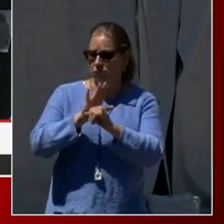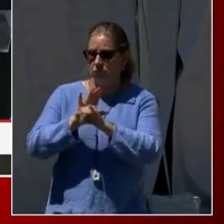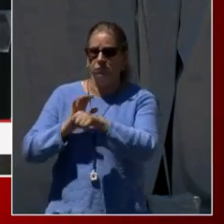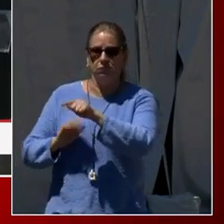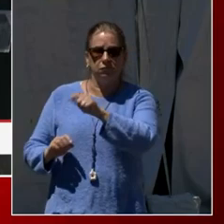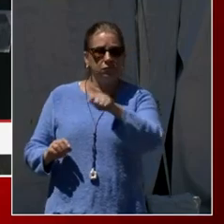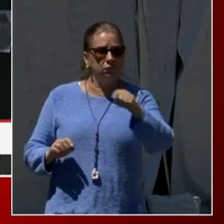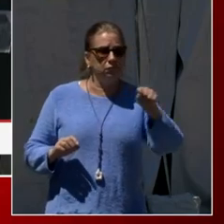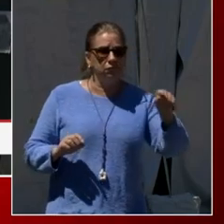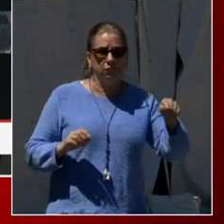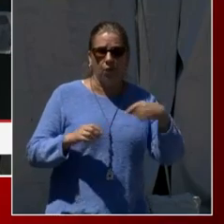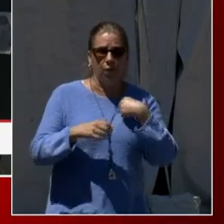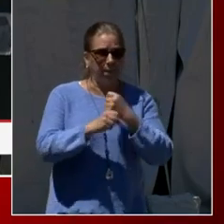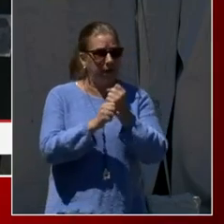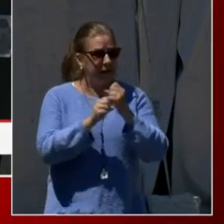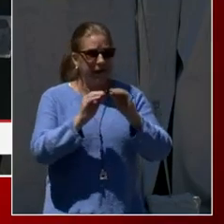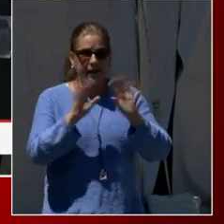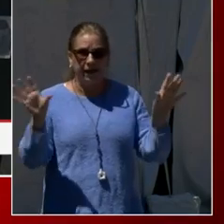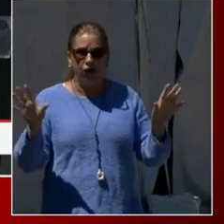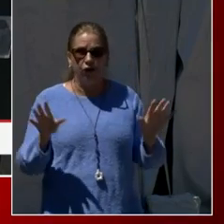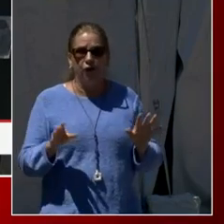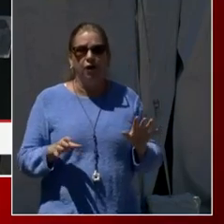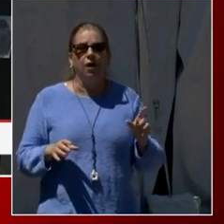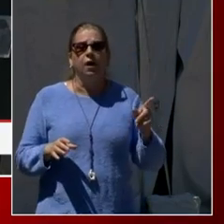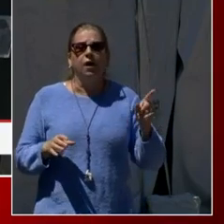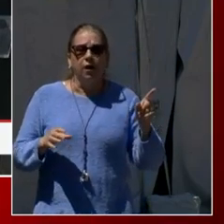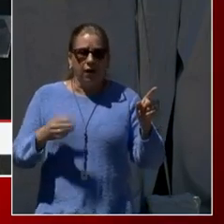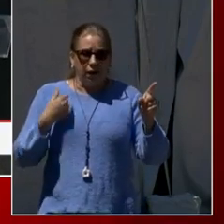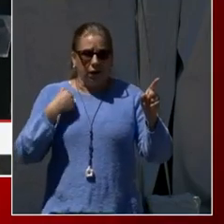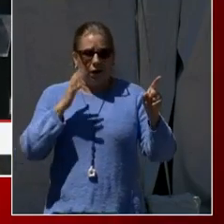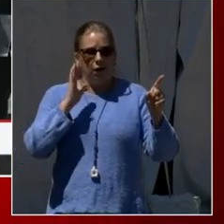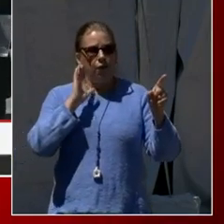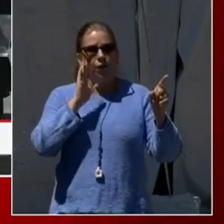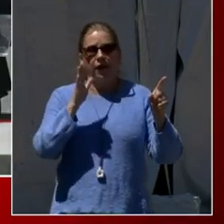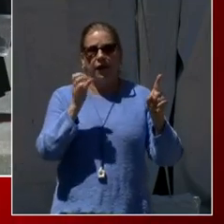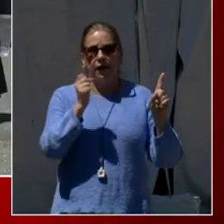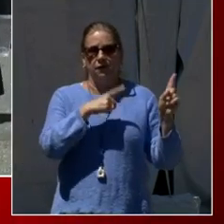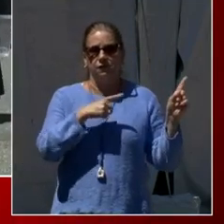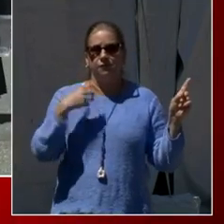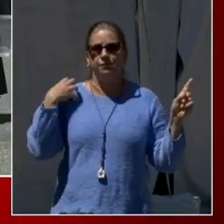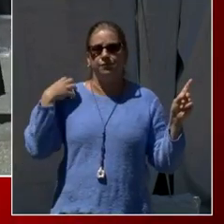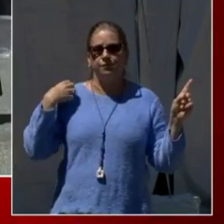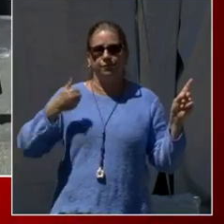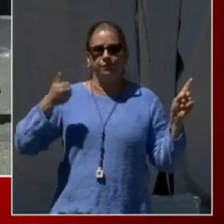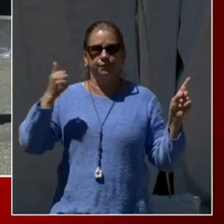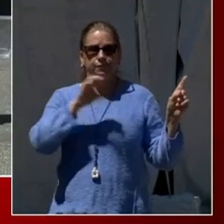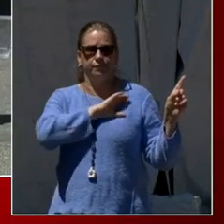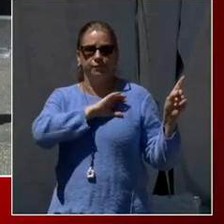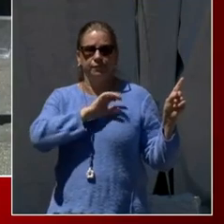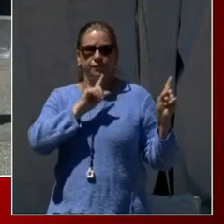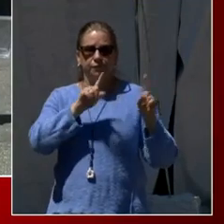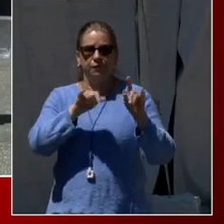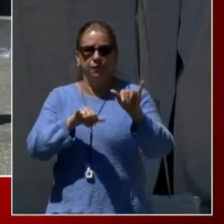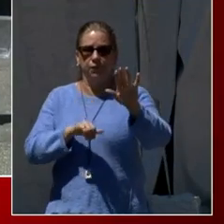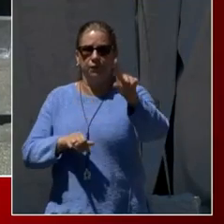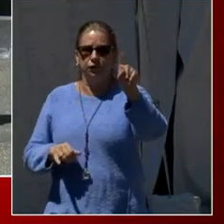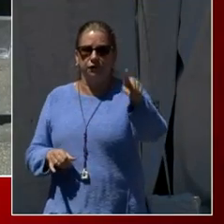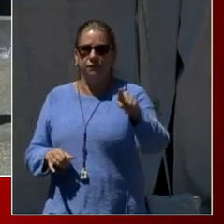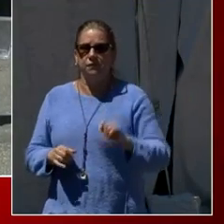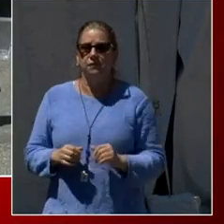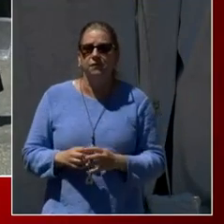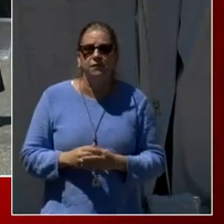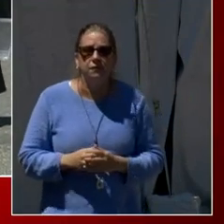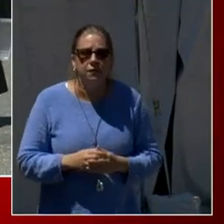about what he knows about the organization and tactics and who was arrested, and also your question is related to